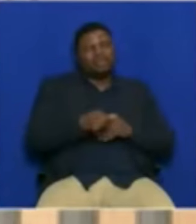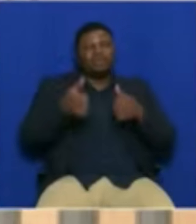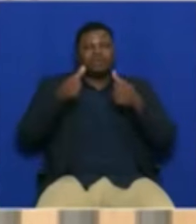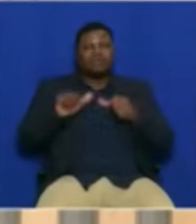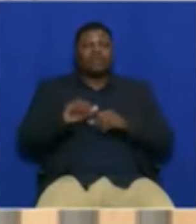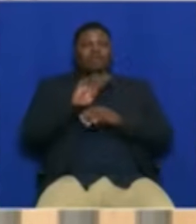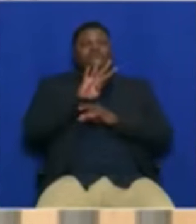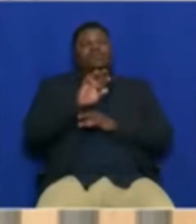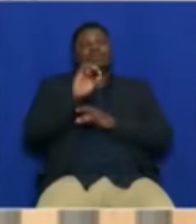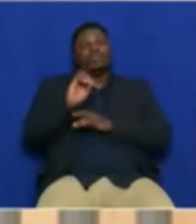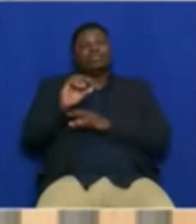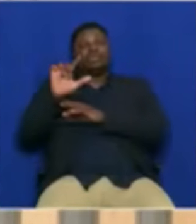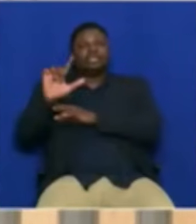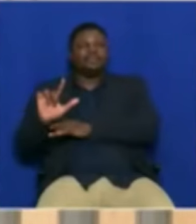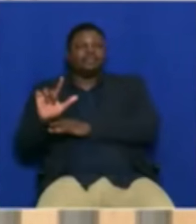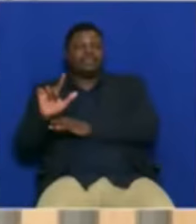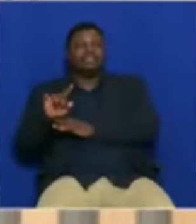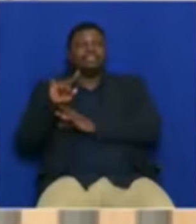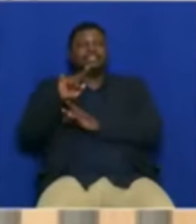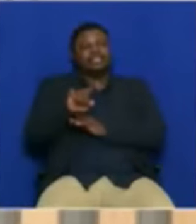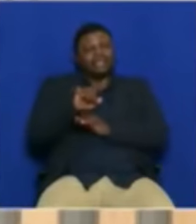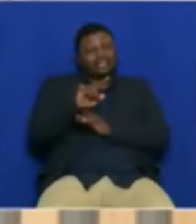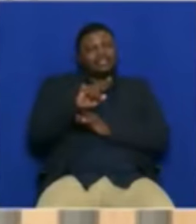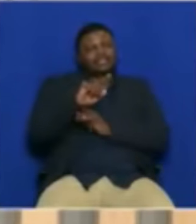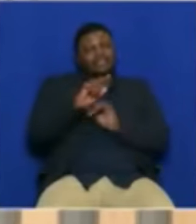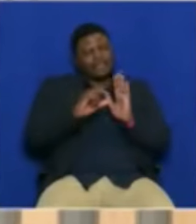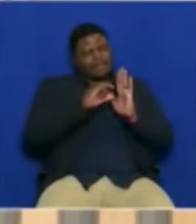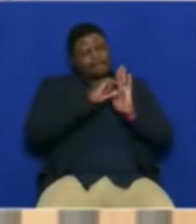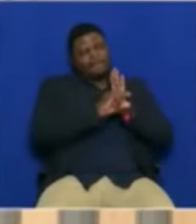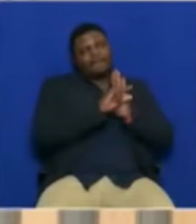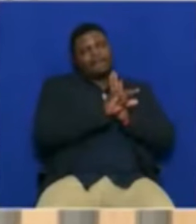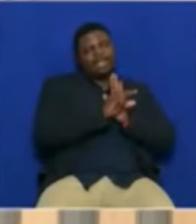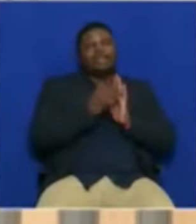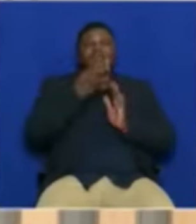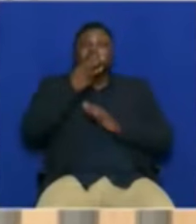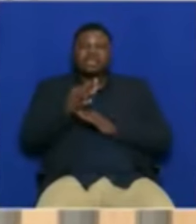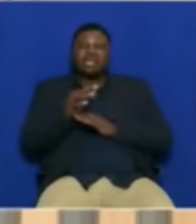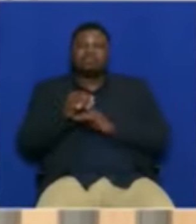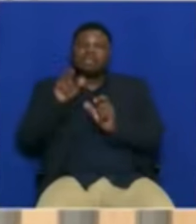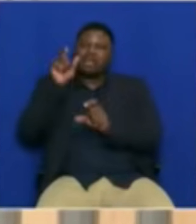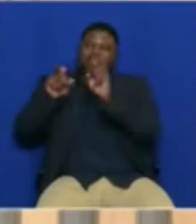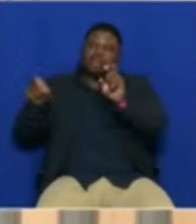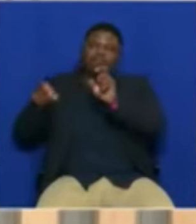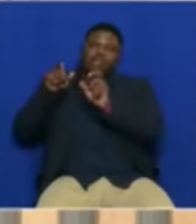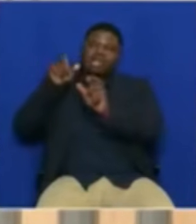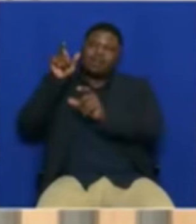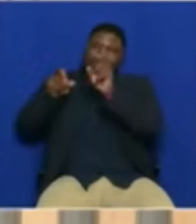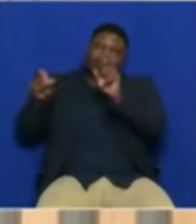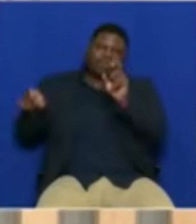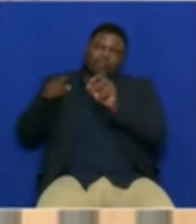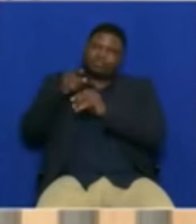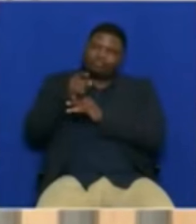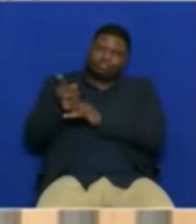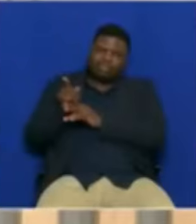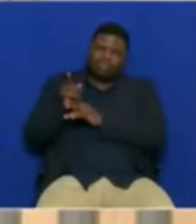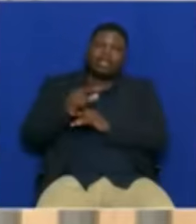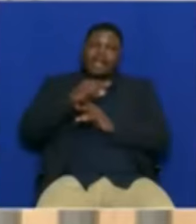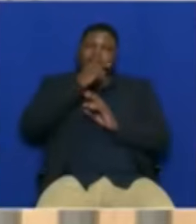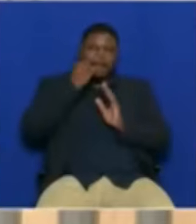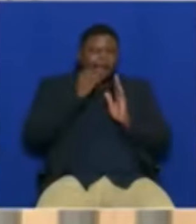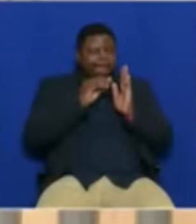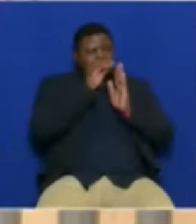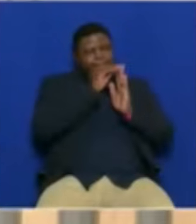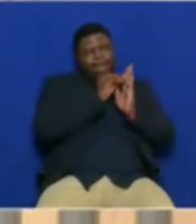midway the page, it says the following candidates were long listed based on qualifications, managerial,